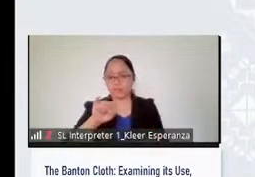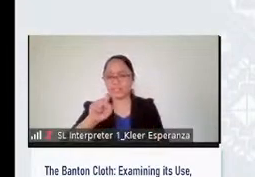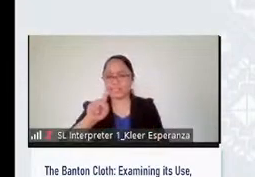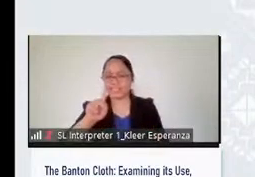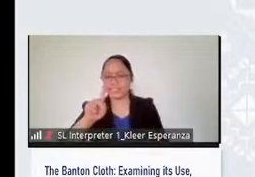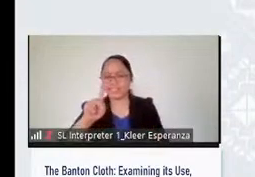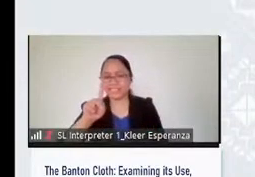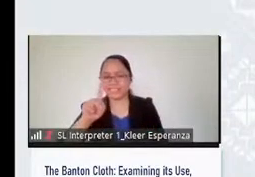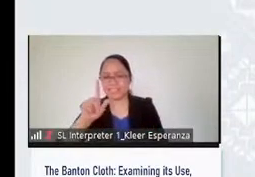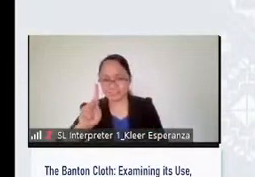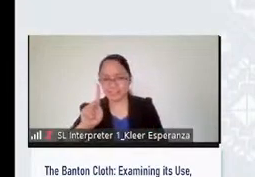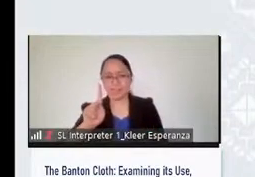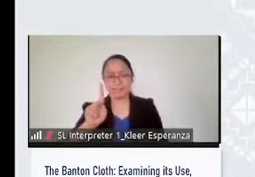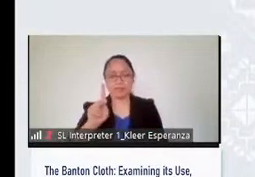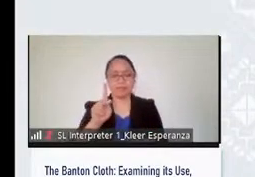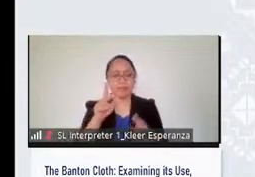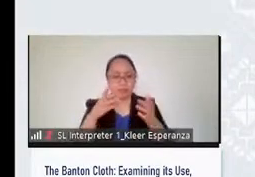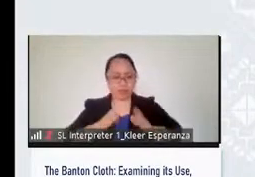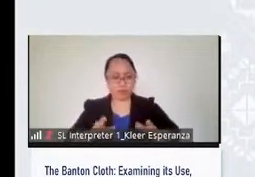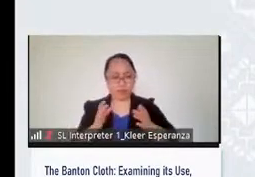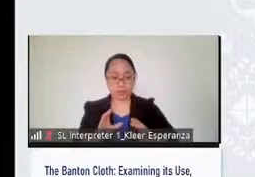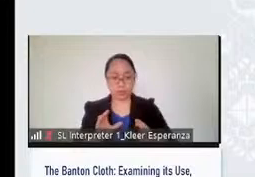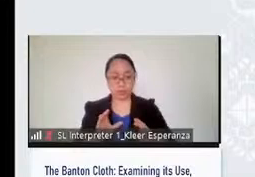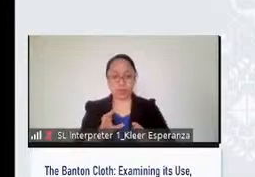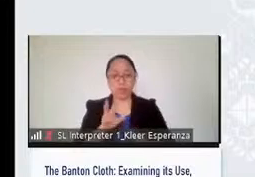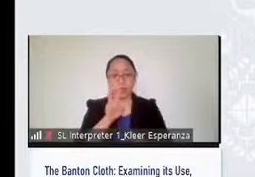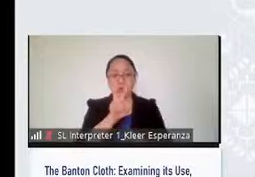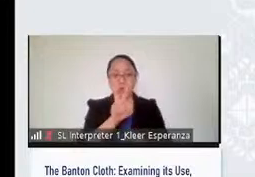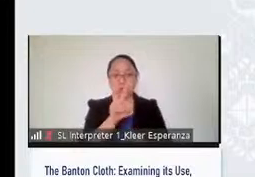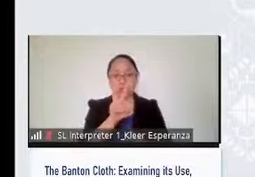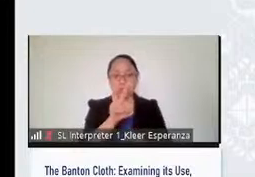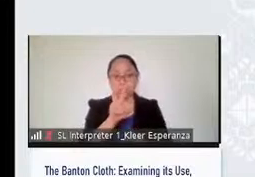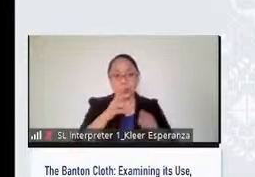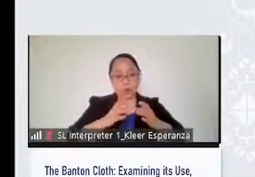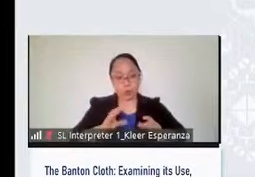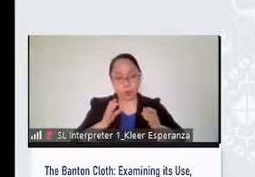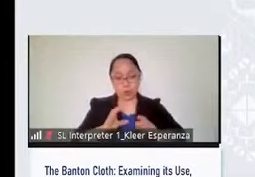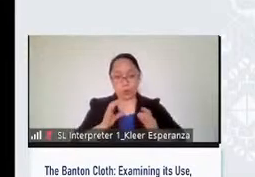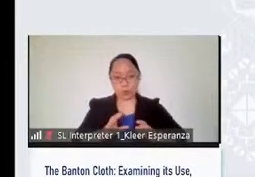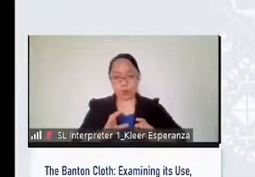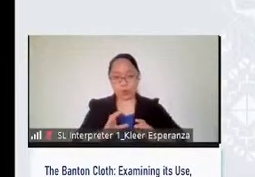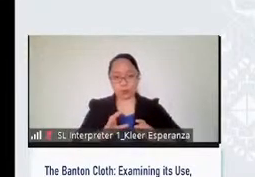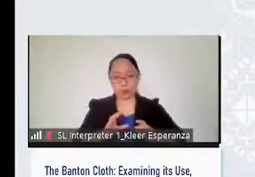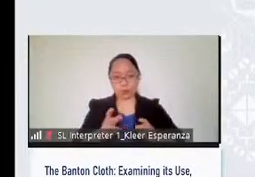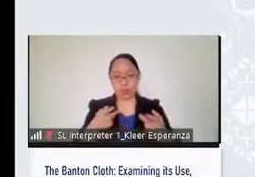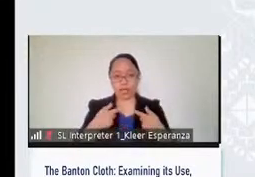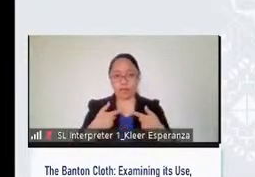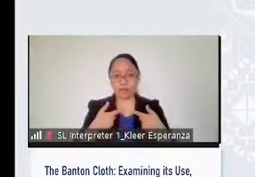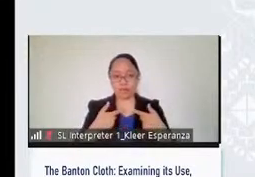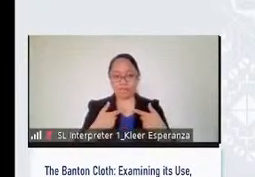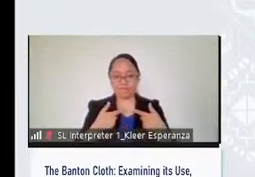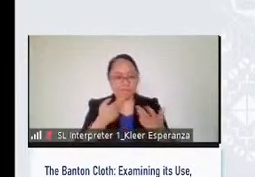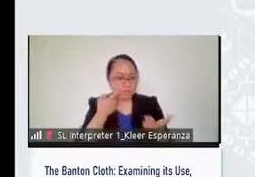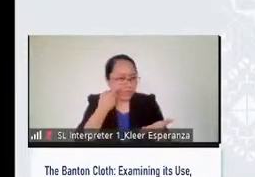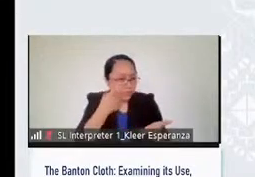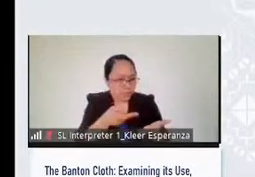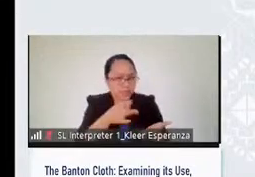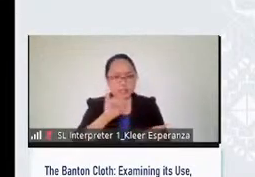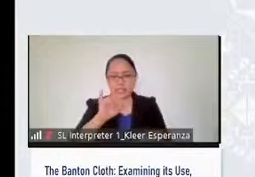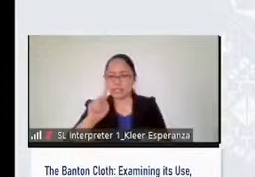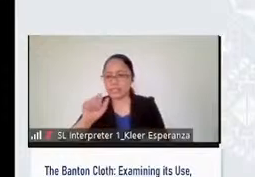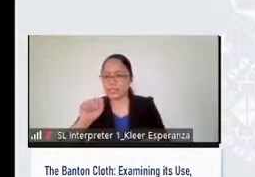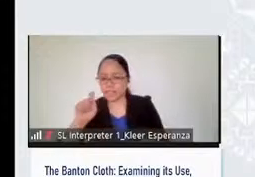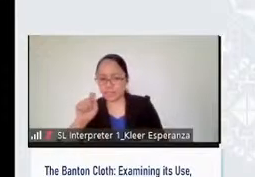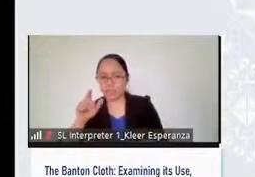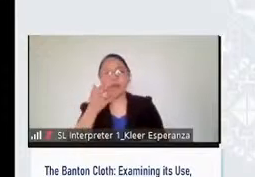Sur. These 2 tubular skirts were selected because of the presence of the ikat dyed threads and the use of natural dyes for the Malong